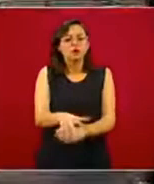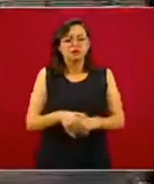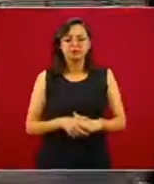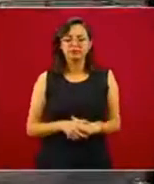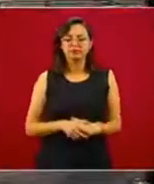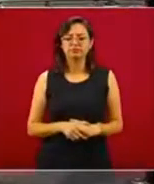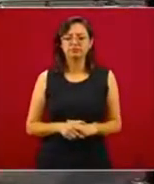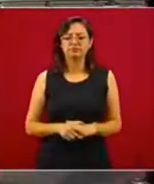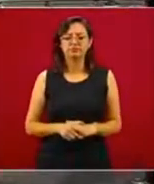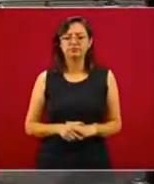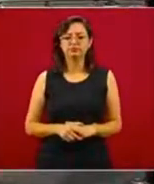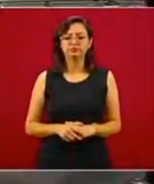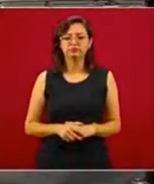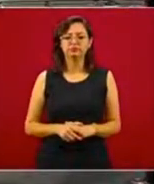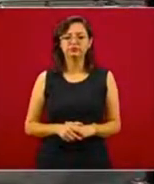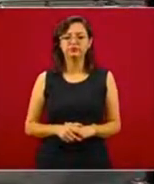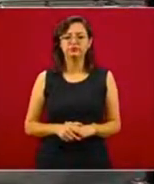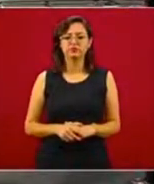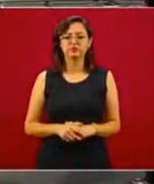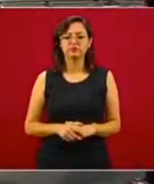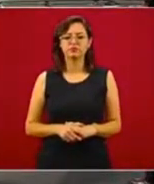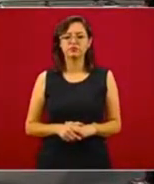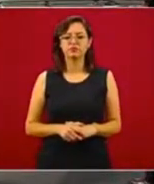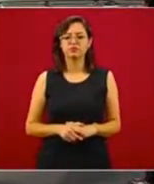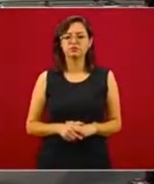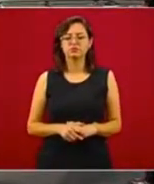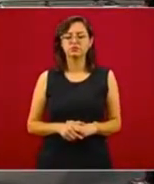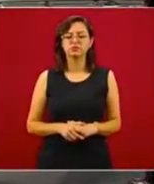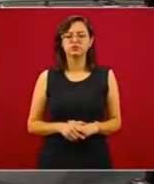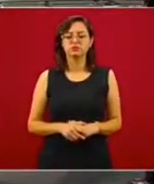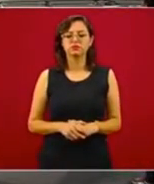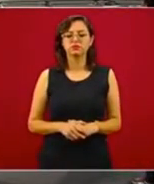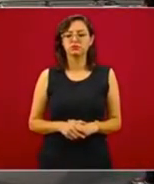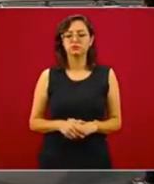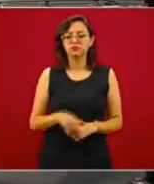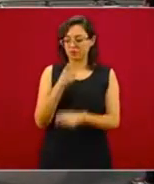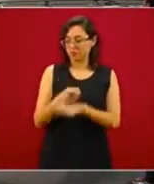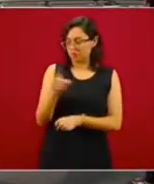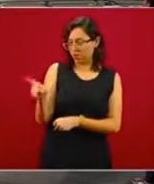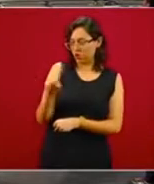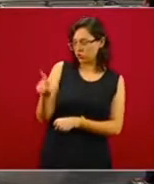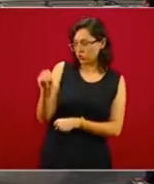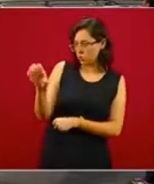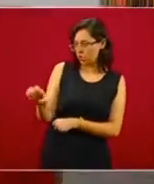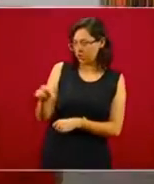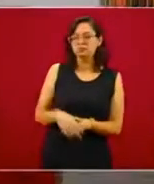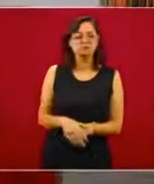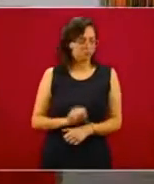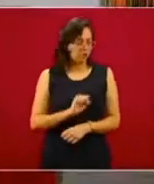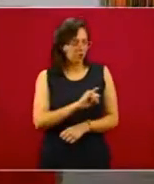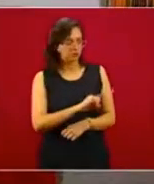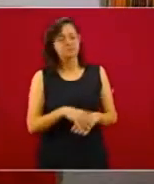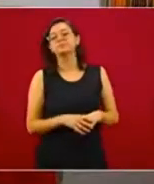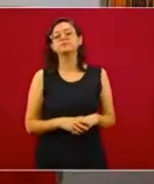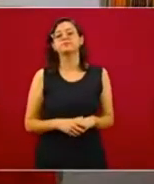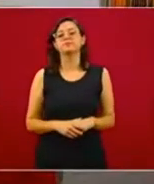what kind of sanctions would they get if they do not obey? Please, Zoe, answer that question